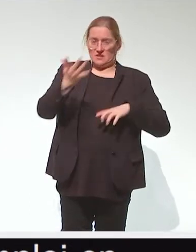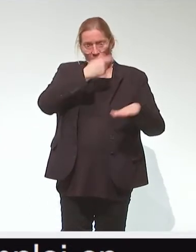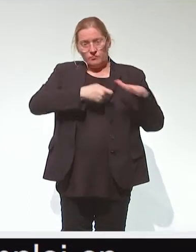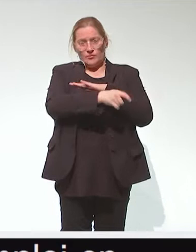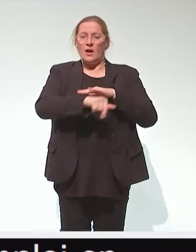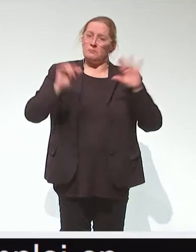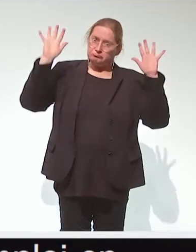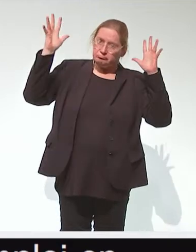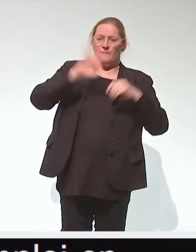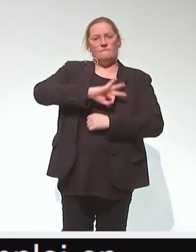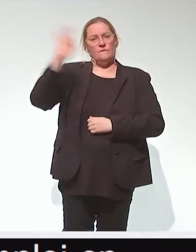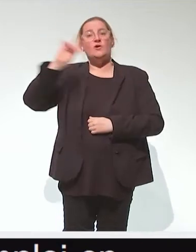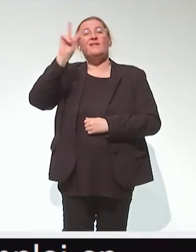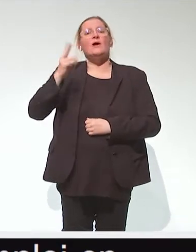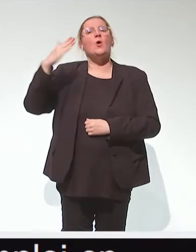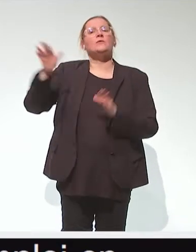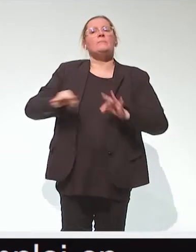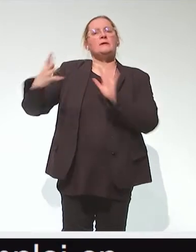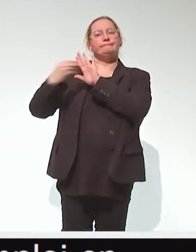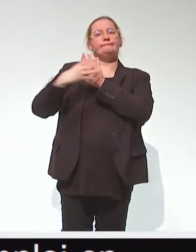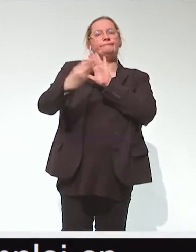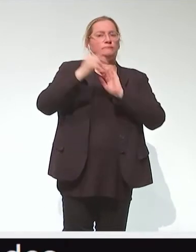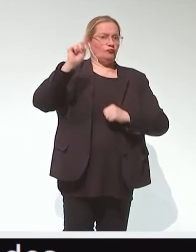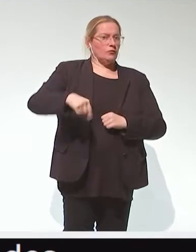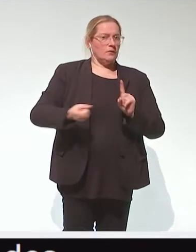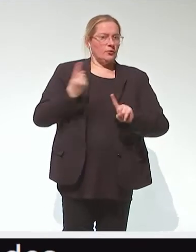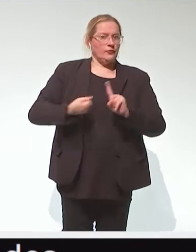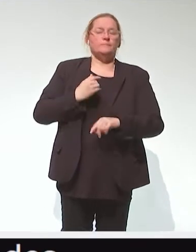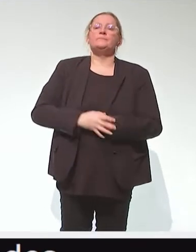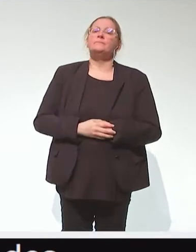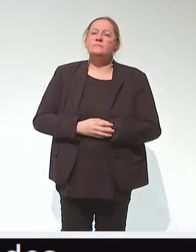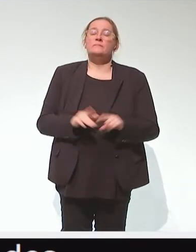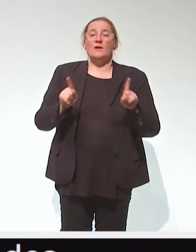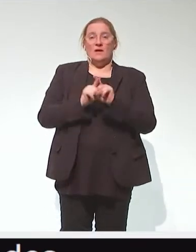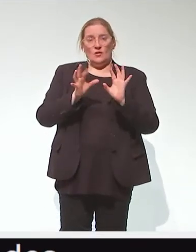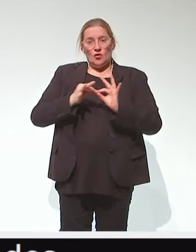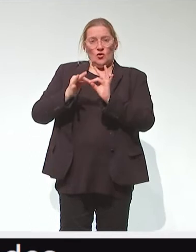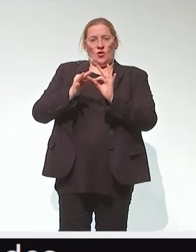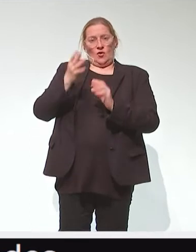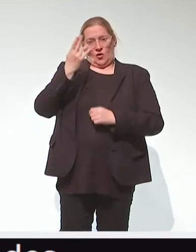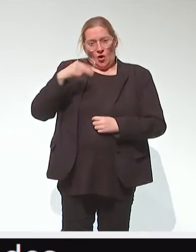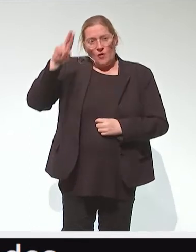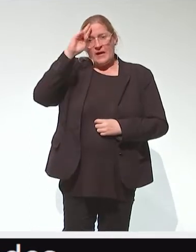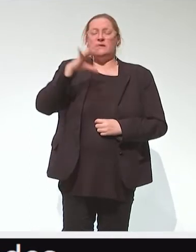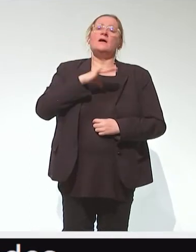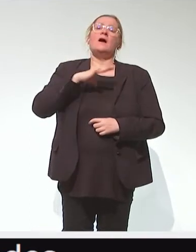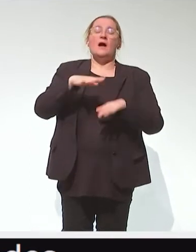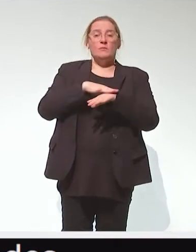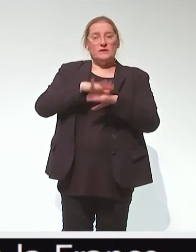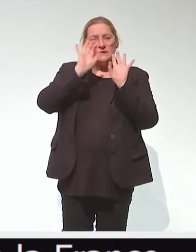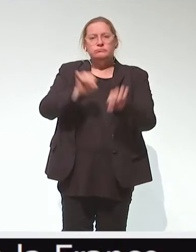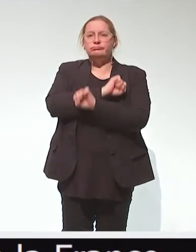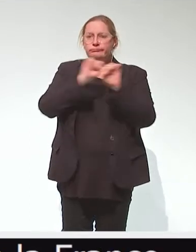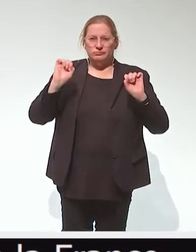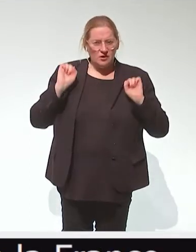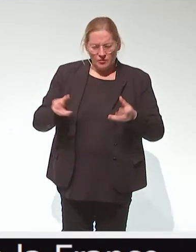the EU also has many great policies that can really help create more inclusive labour markets. Now it's up to us to make the most of it.